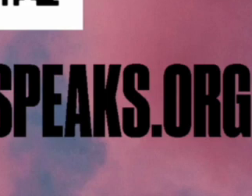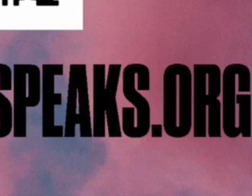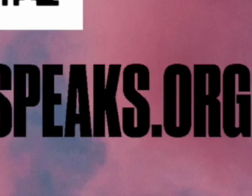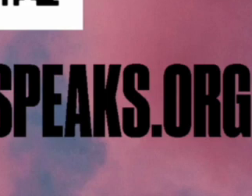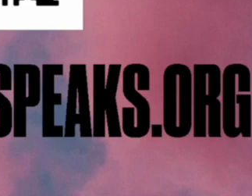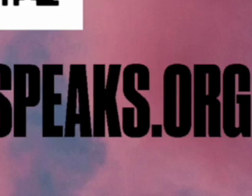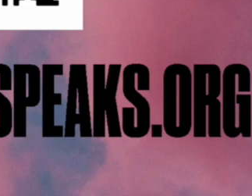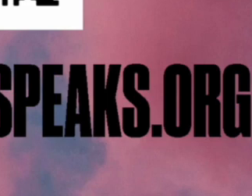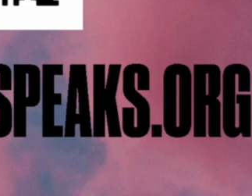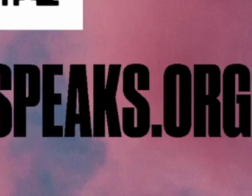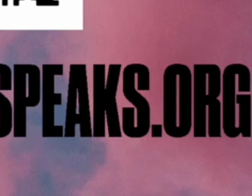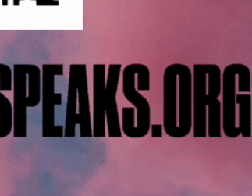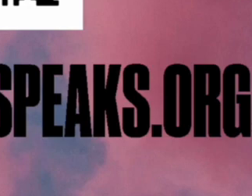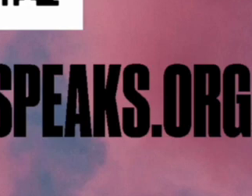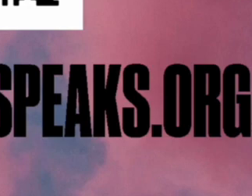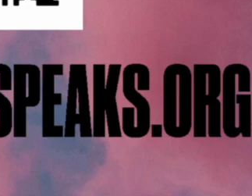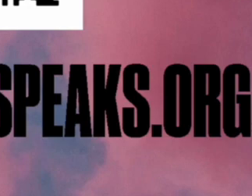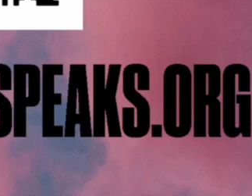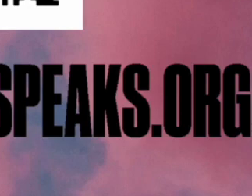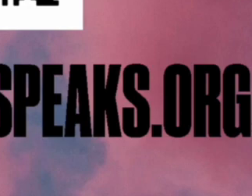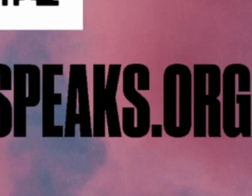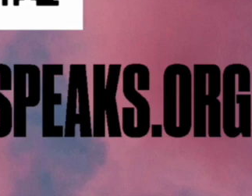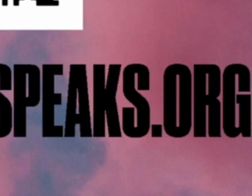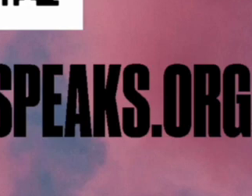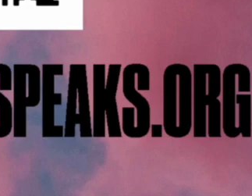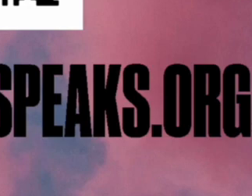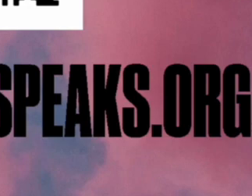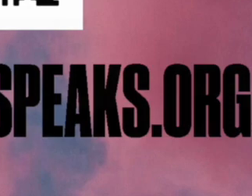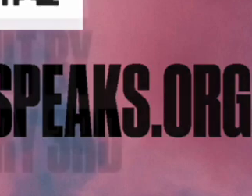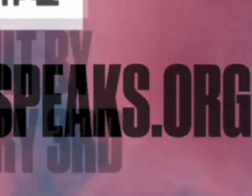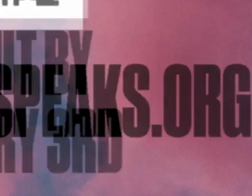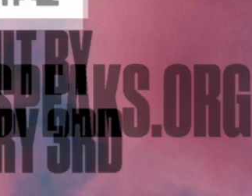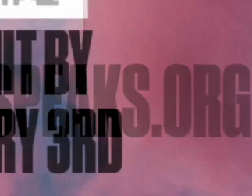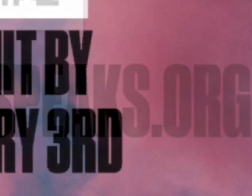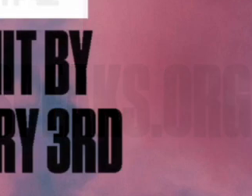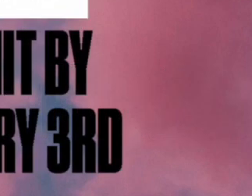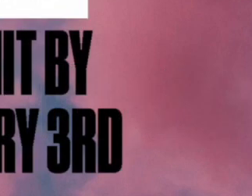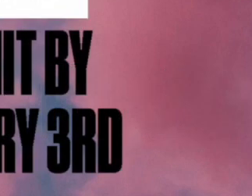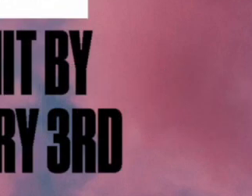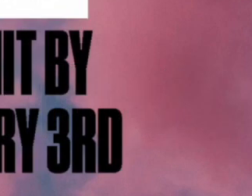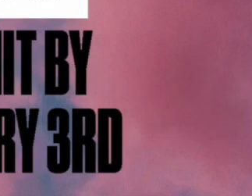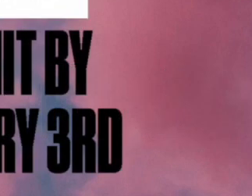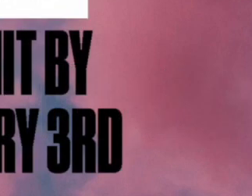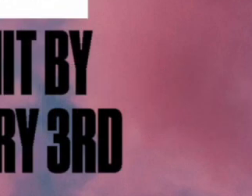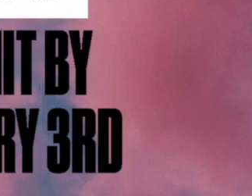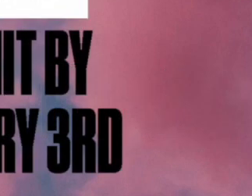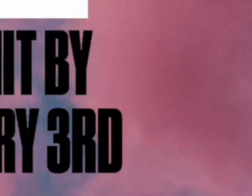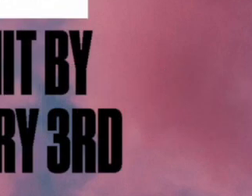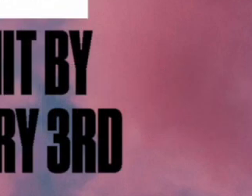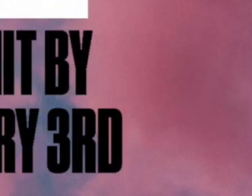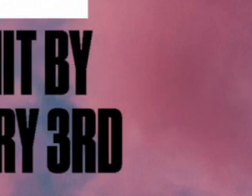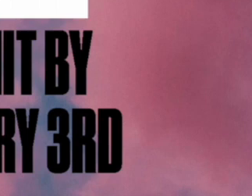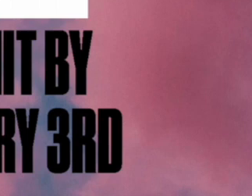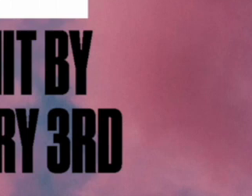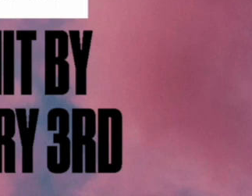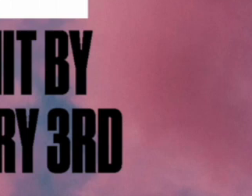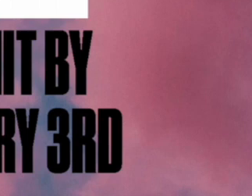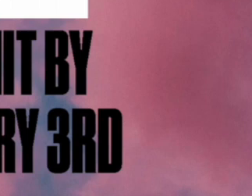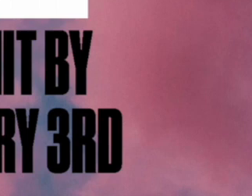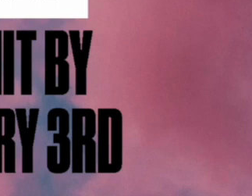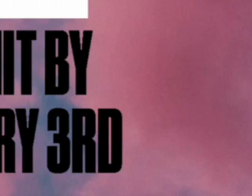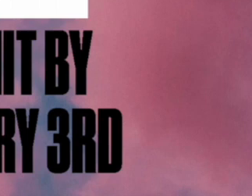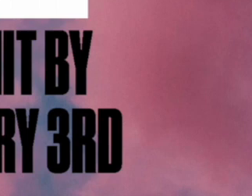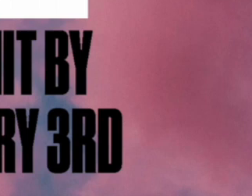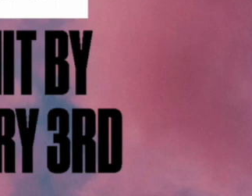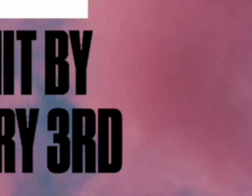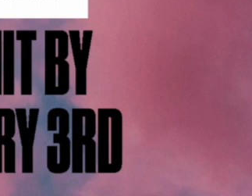bag preach. To the melanin deficient, jealous how we live in, passing on the hate to our children. Stay blessed when your girl come around